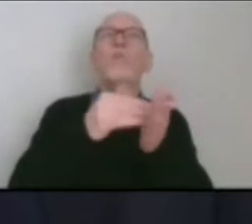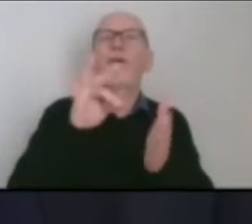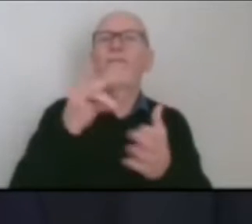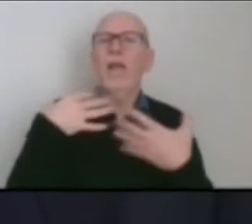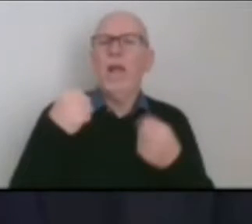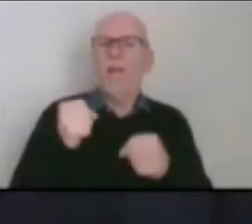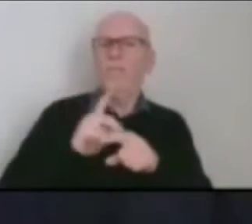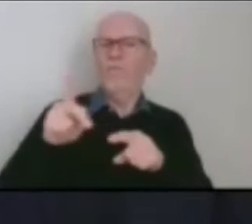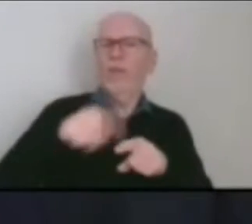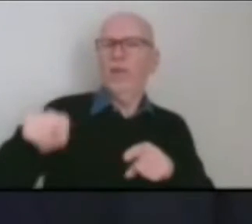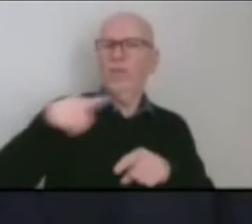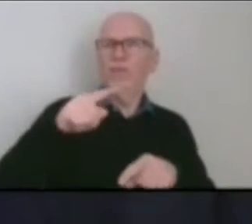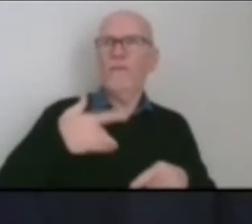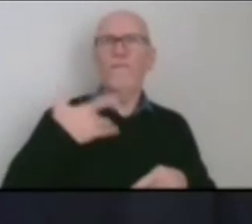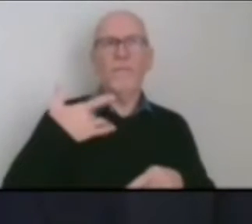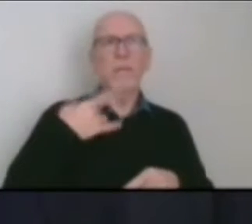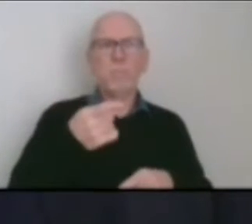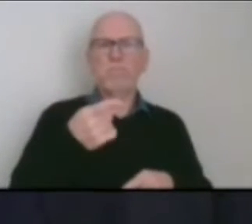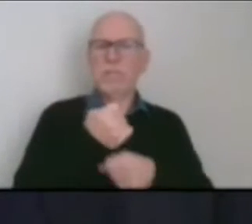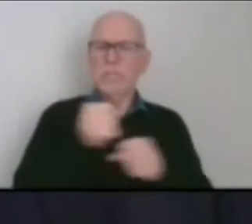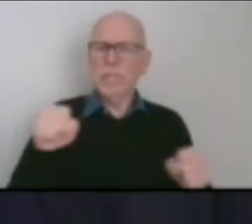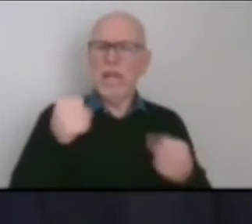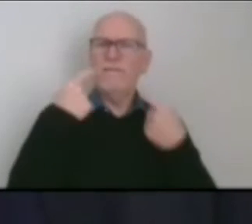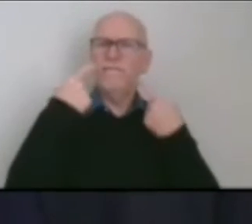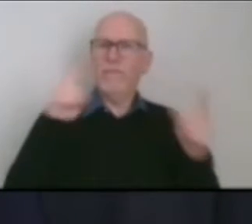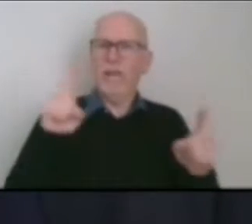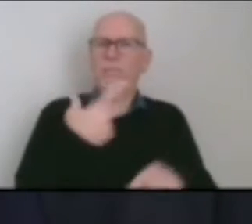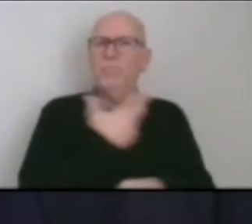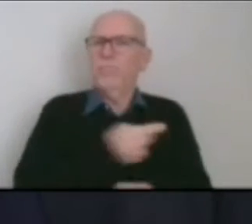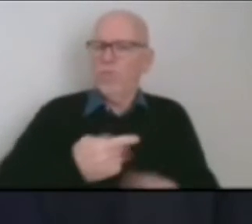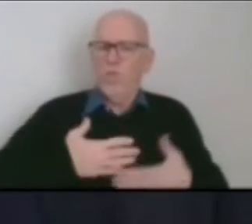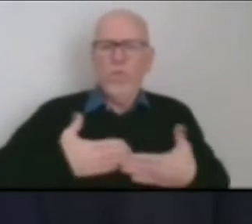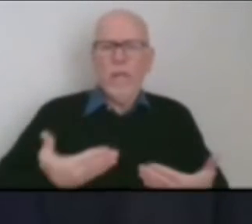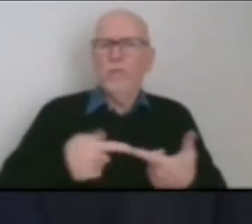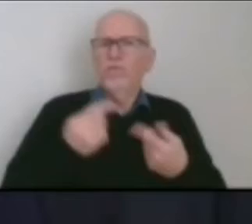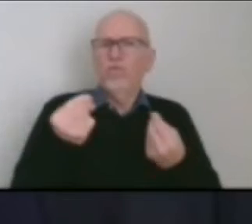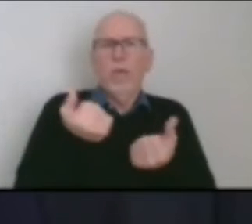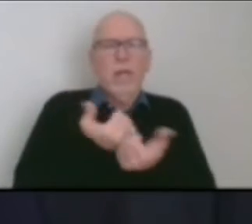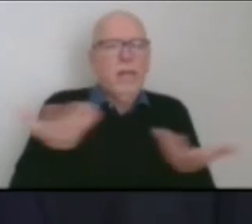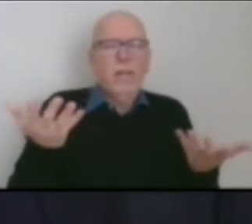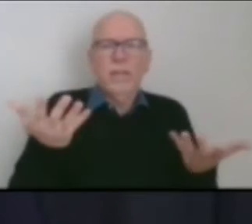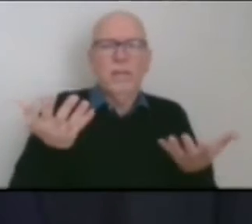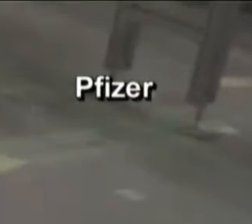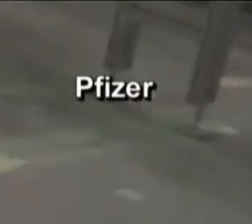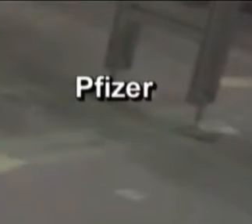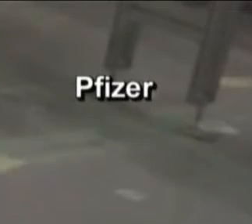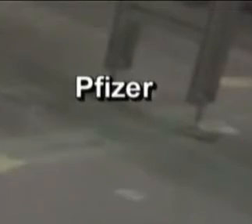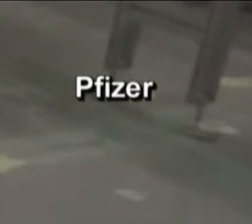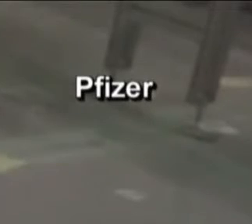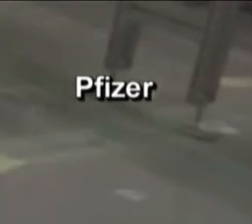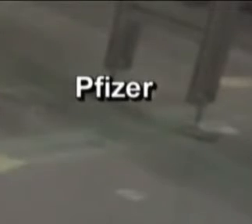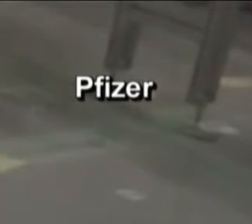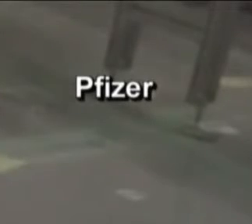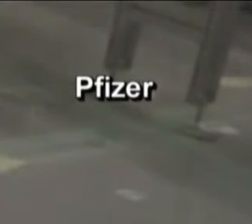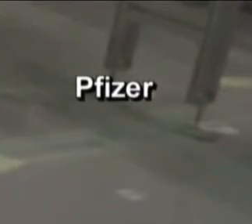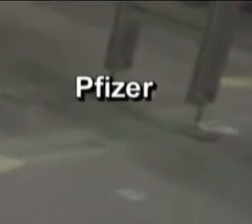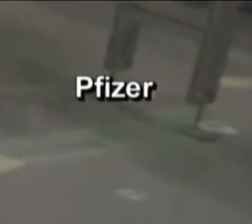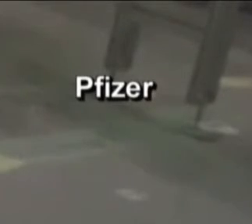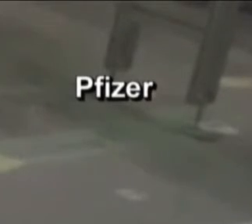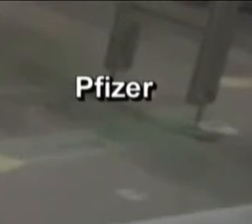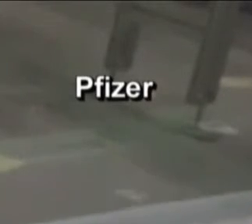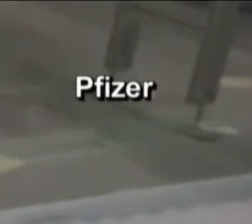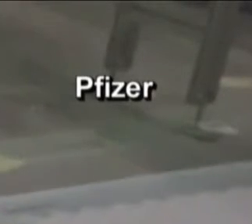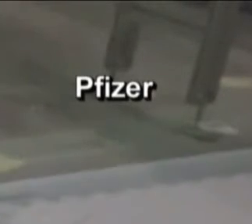believe the vaccine is safe and effective and who are willing to do everything they can to help us in this pandemic. With initial shipments being